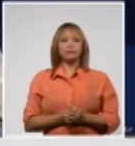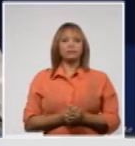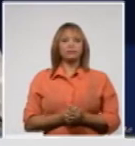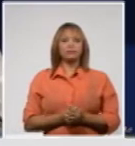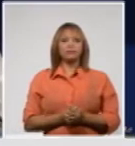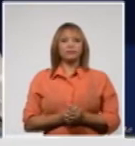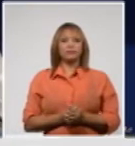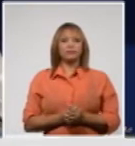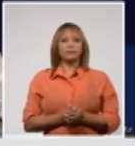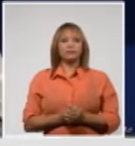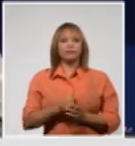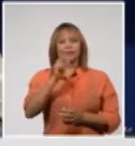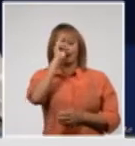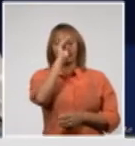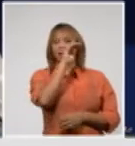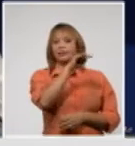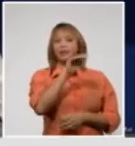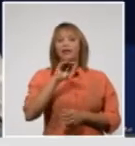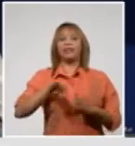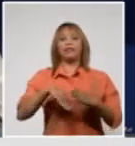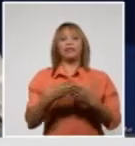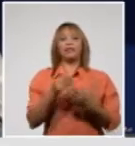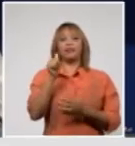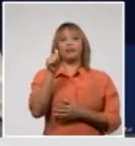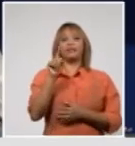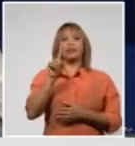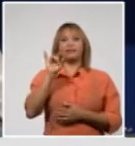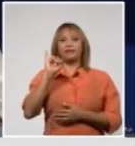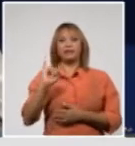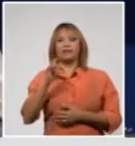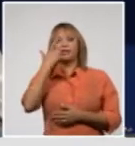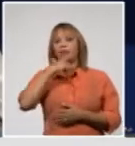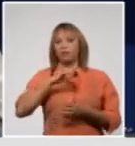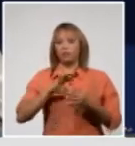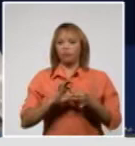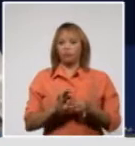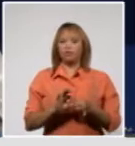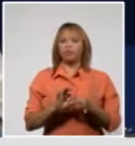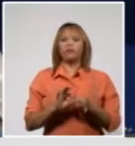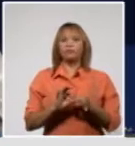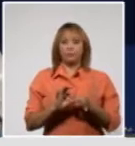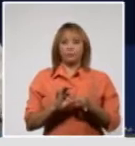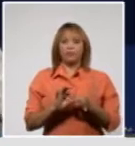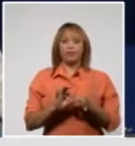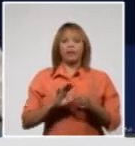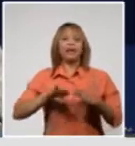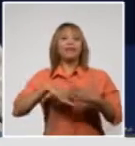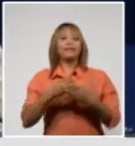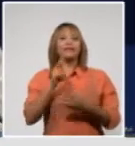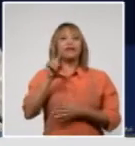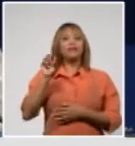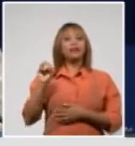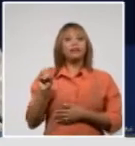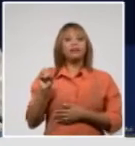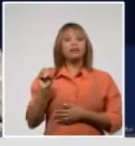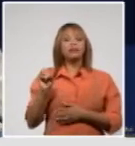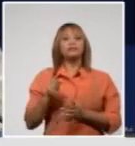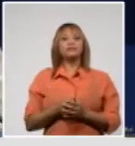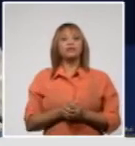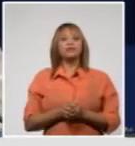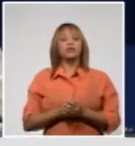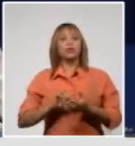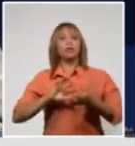Unfortunately, the patient began to suffer some complications on August 20th, with her clinical